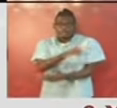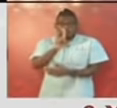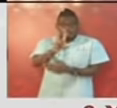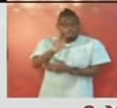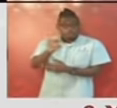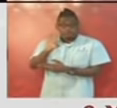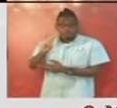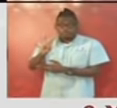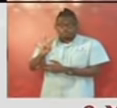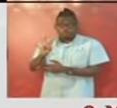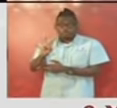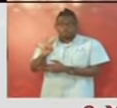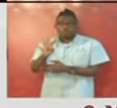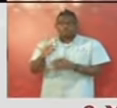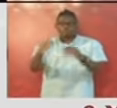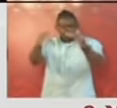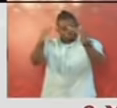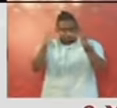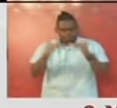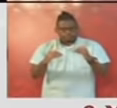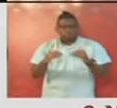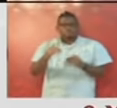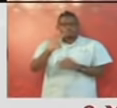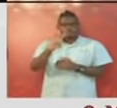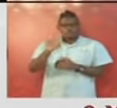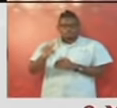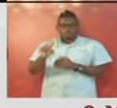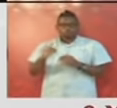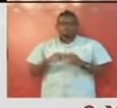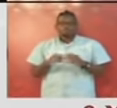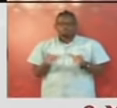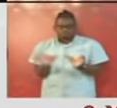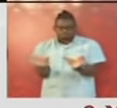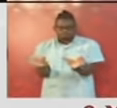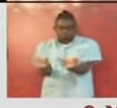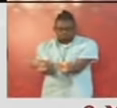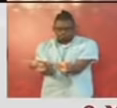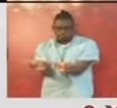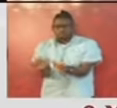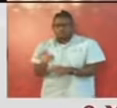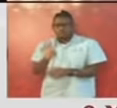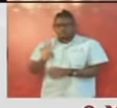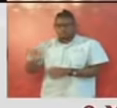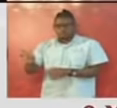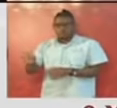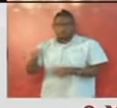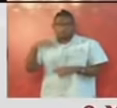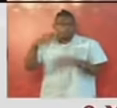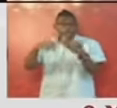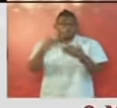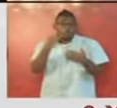Those that stepped down, 41. Quarantine facilities, 42. And total persons in home isolation,